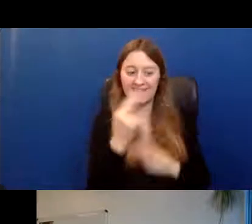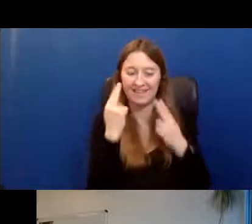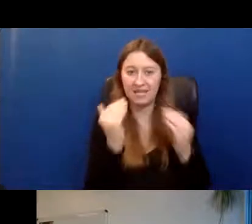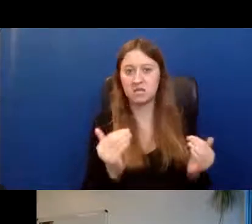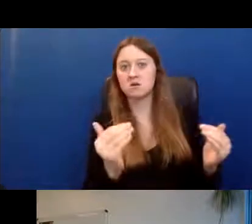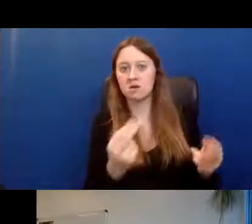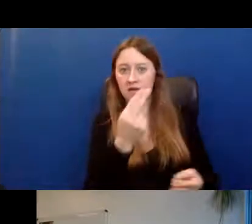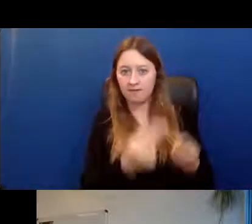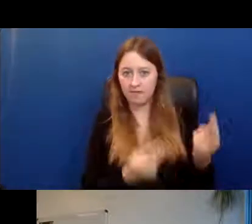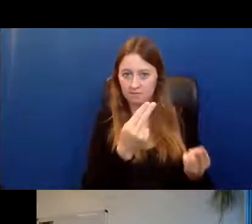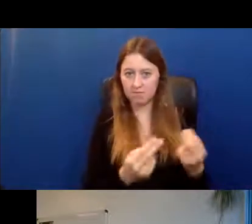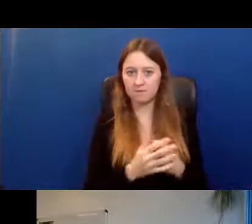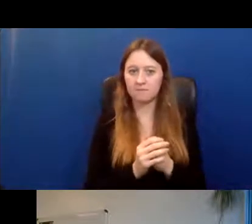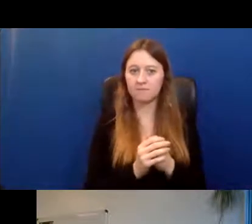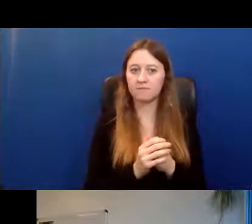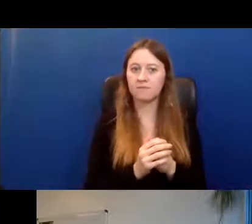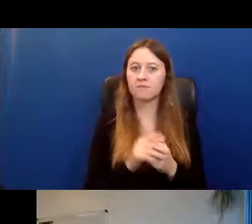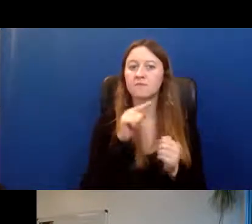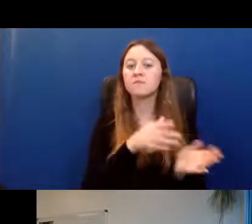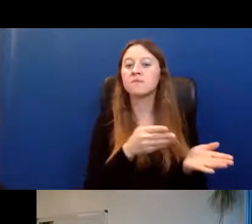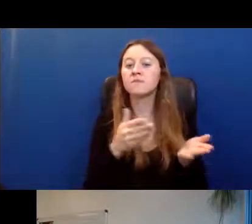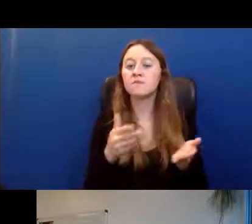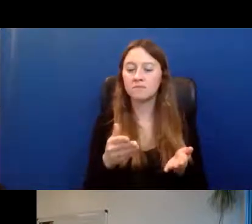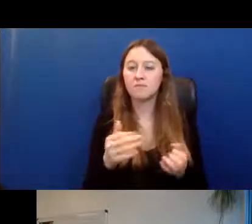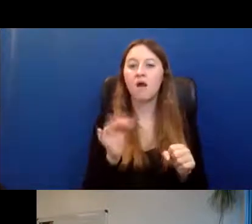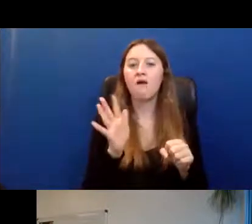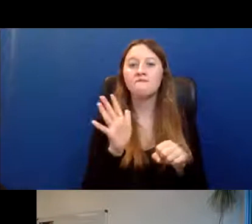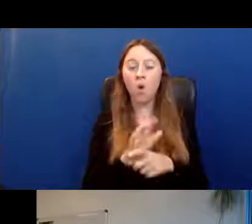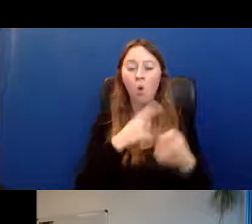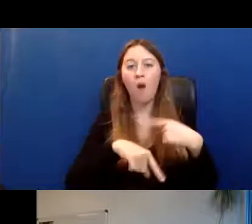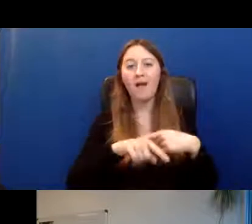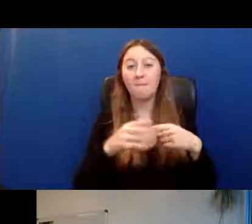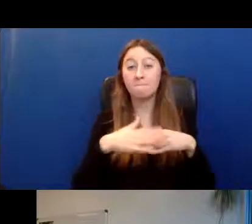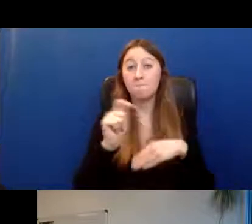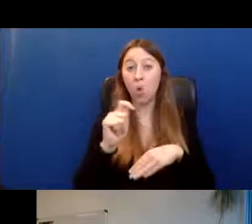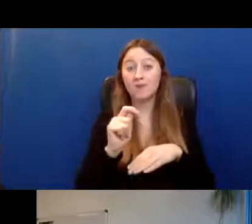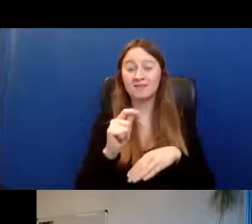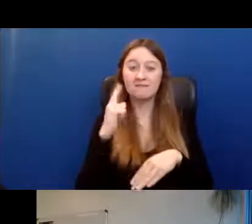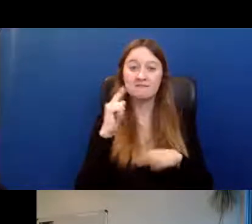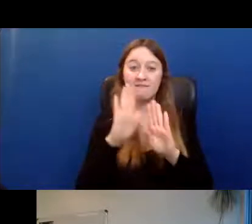So of the larger proportion of children who have hearing parents, well, what happens there?